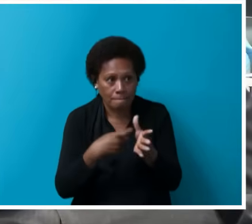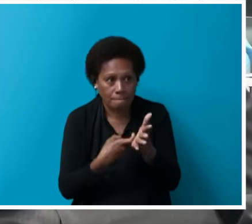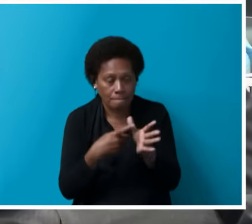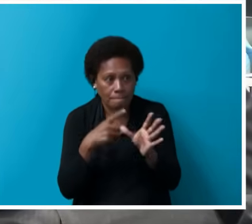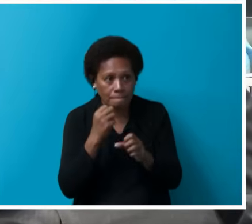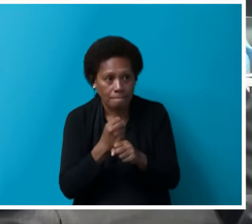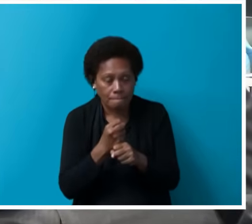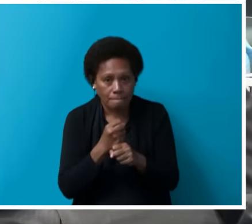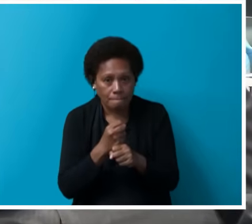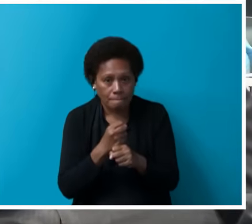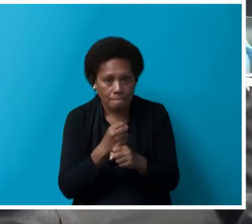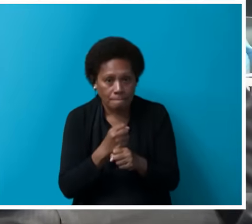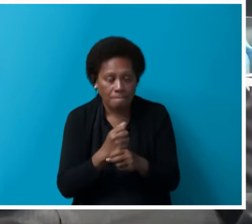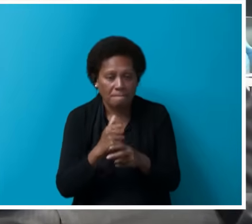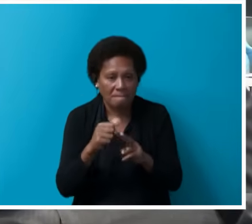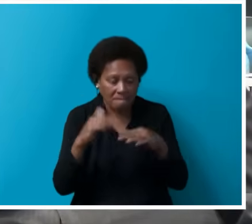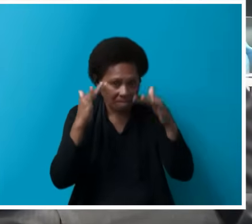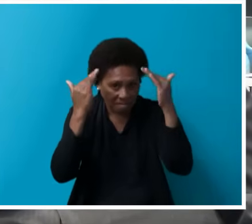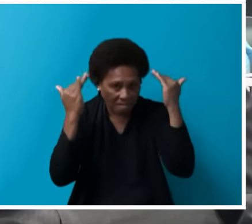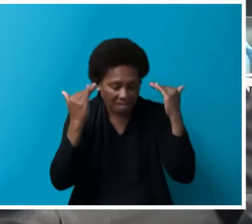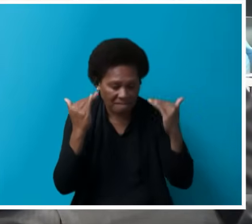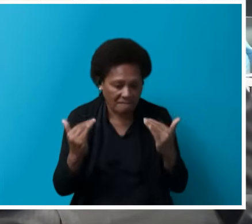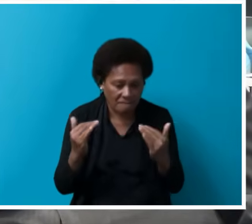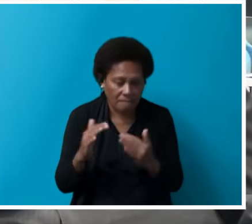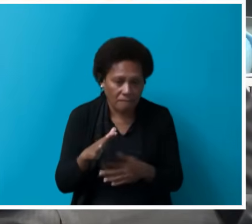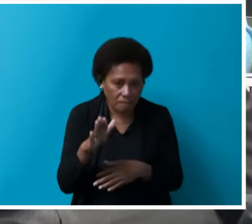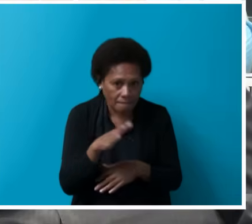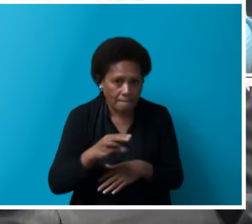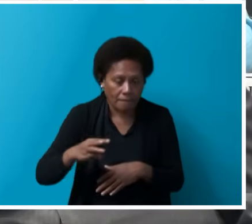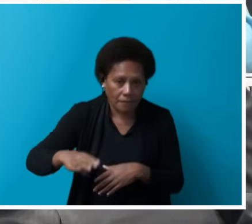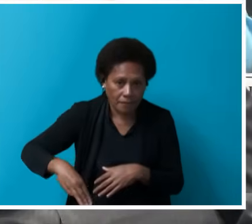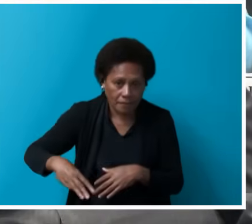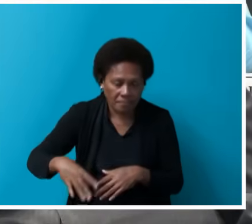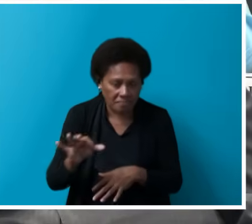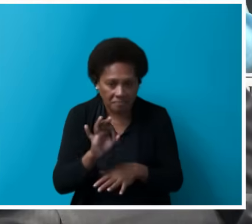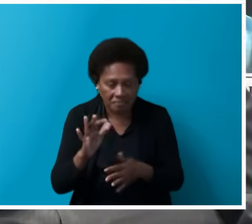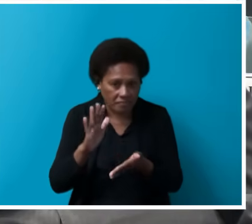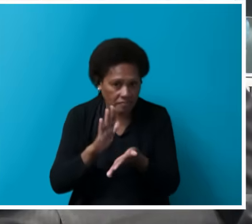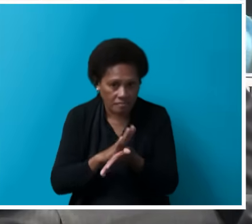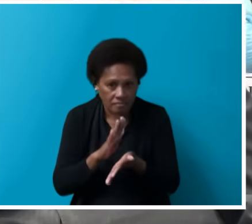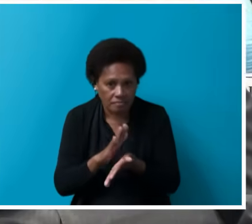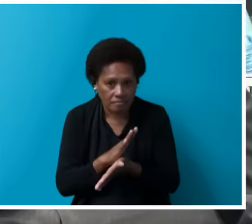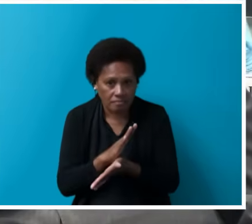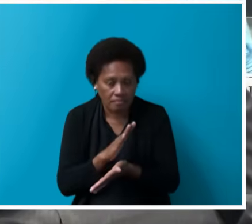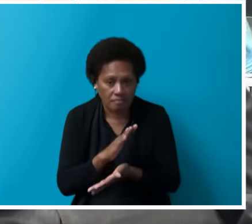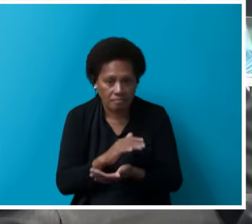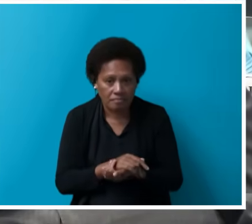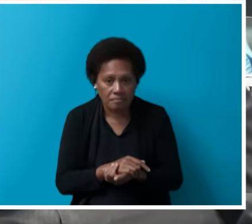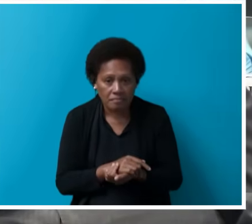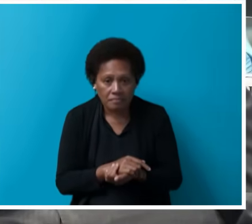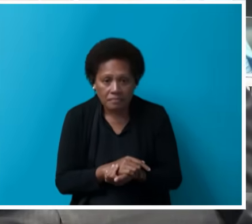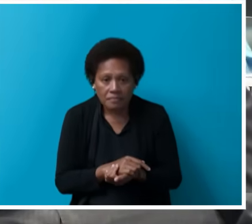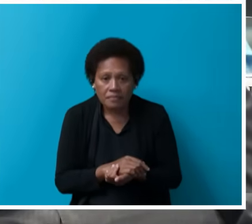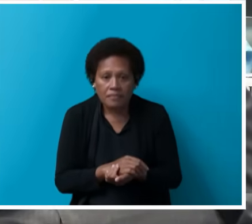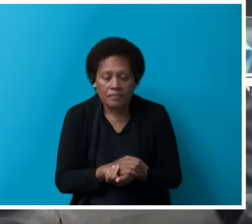this honorable member, Mr. Speaker, has got a habit of just shooting his Facebook